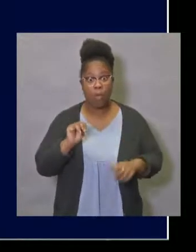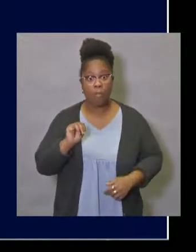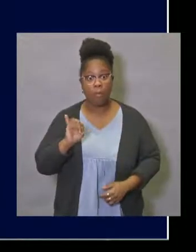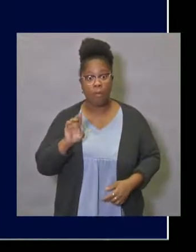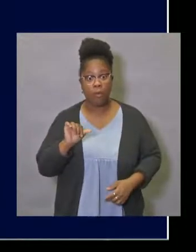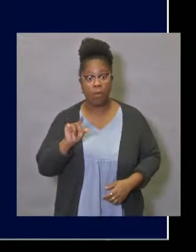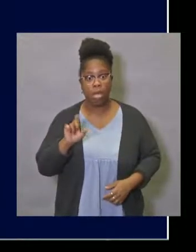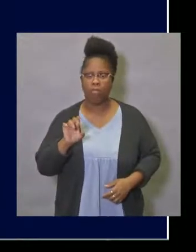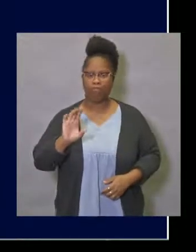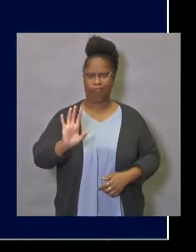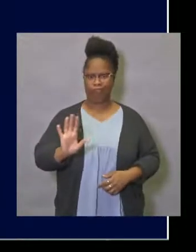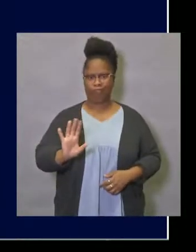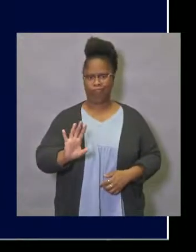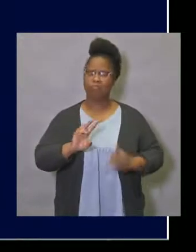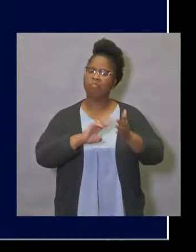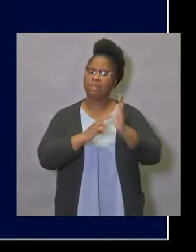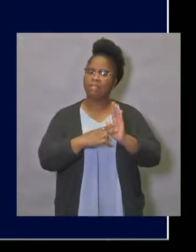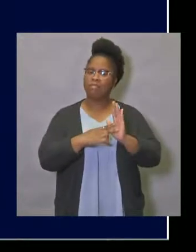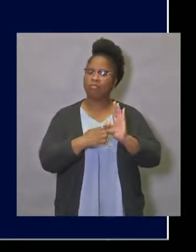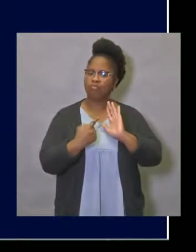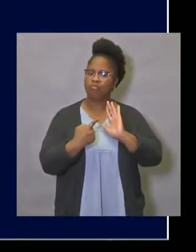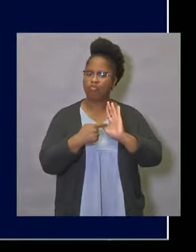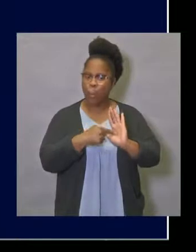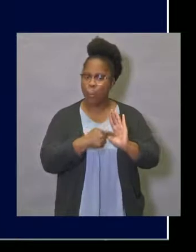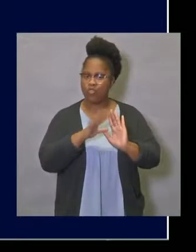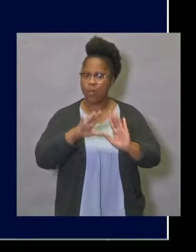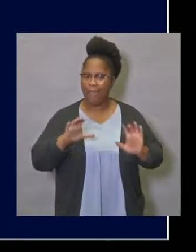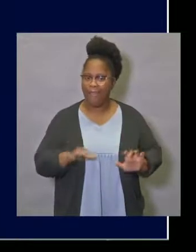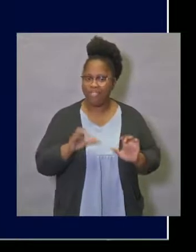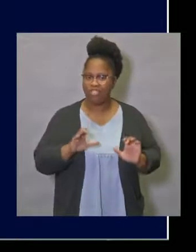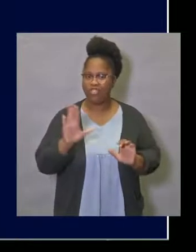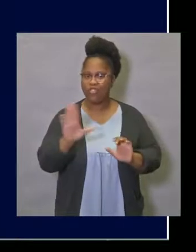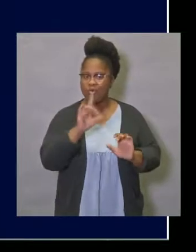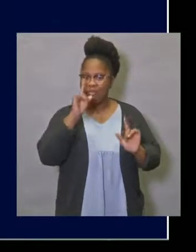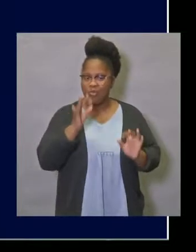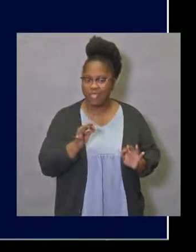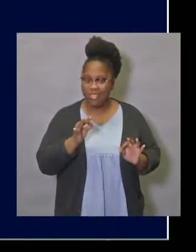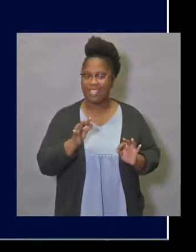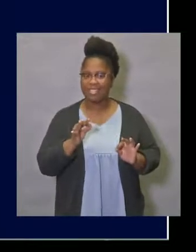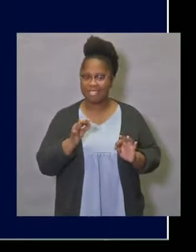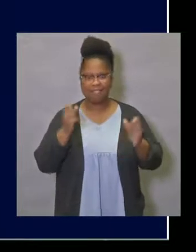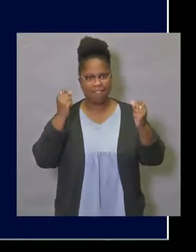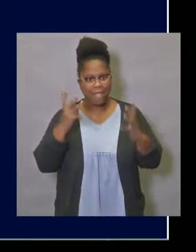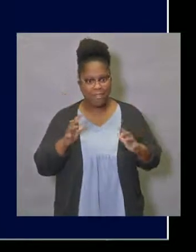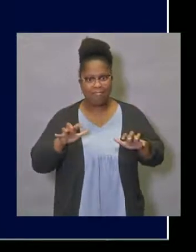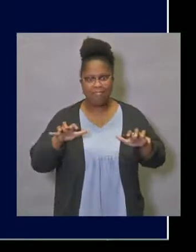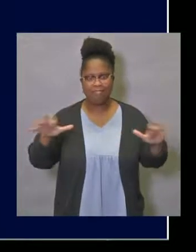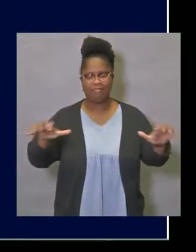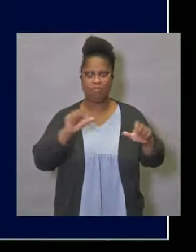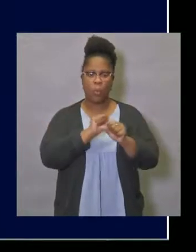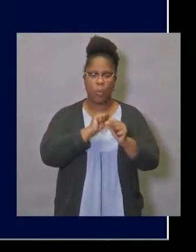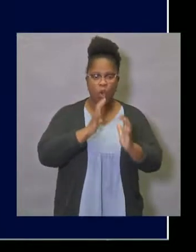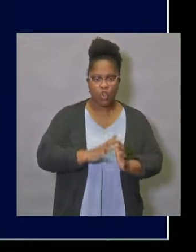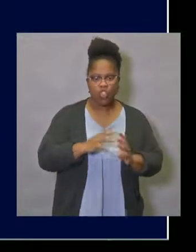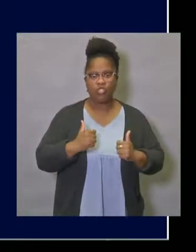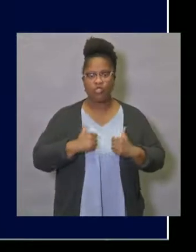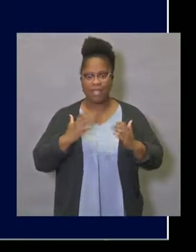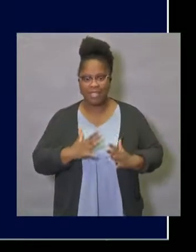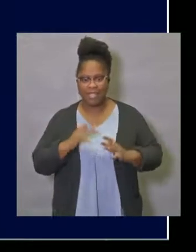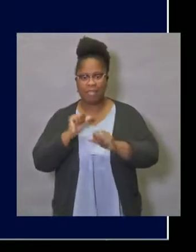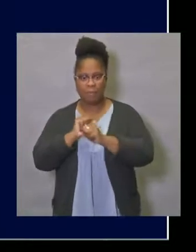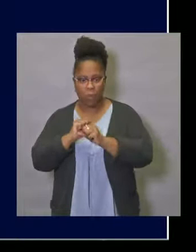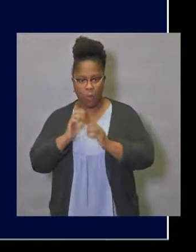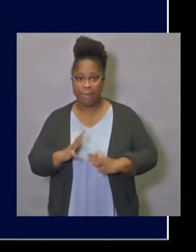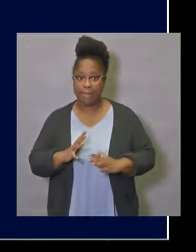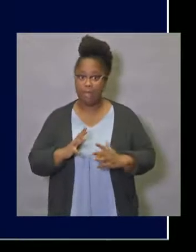numbers reflects actions and choices taken by millions of residents, workers, and employers. Should we continue to